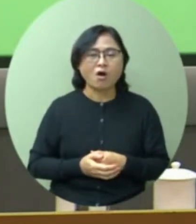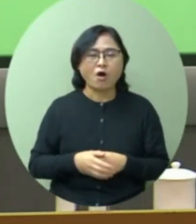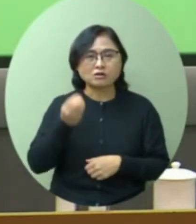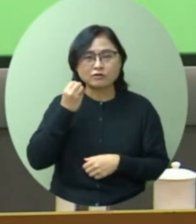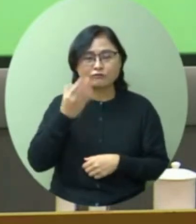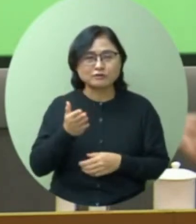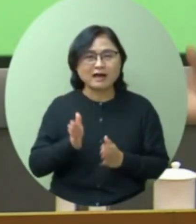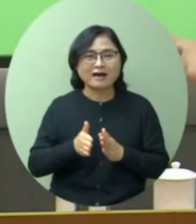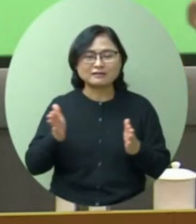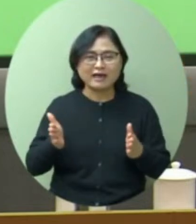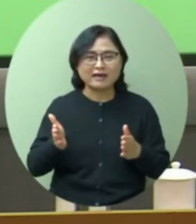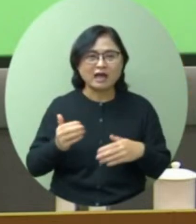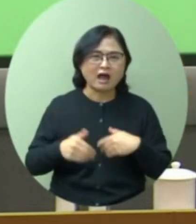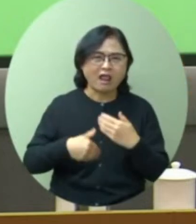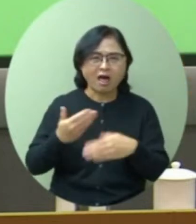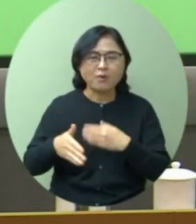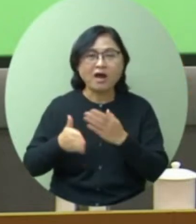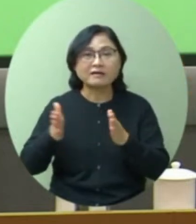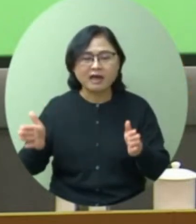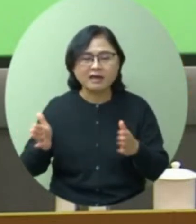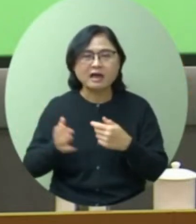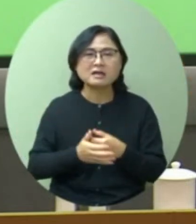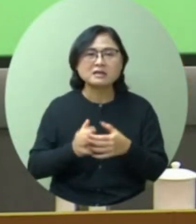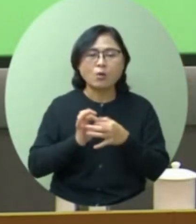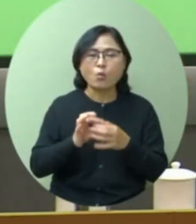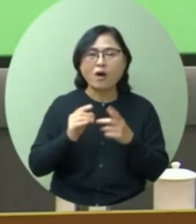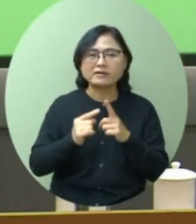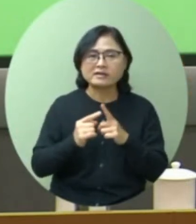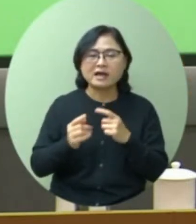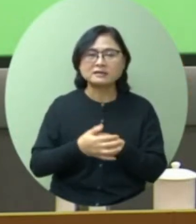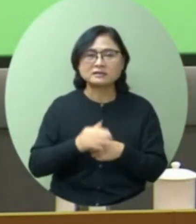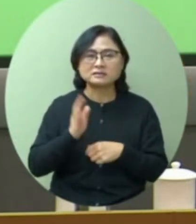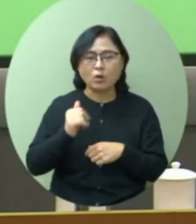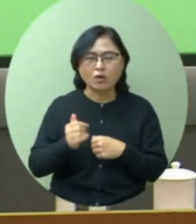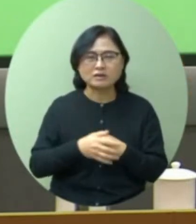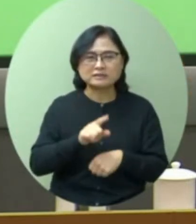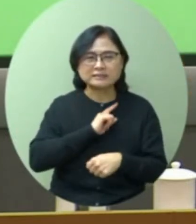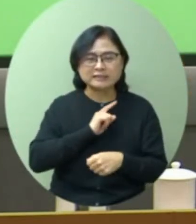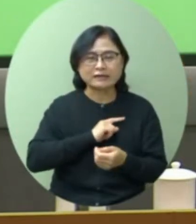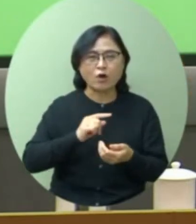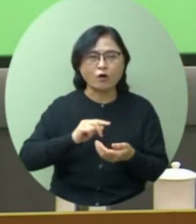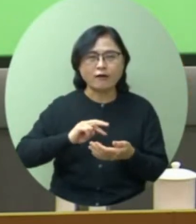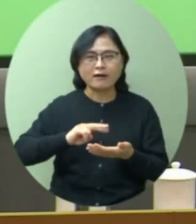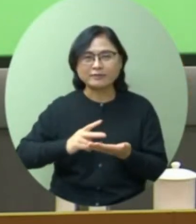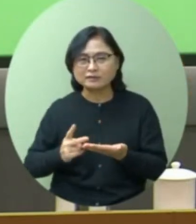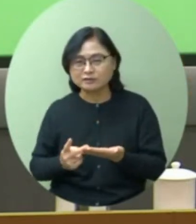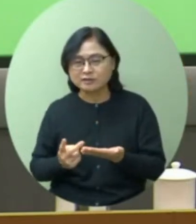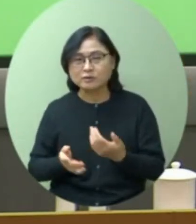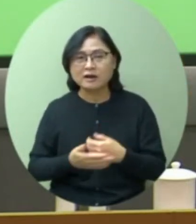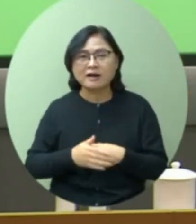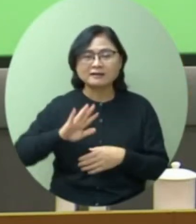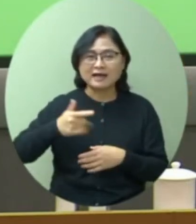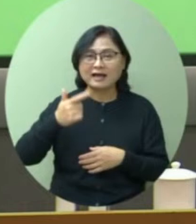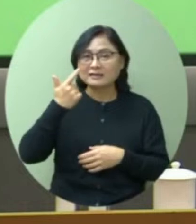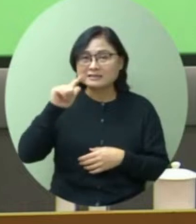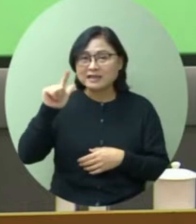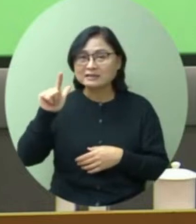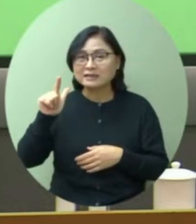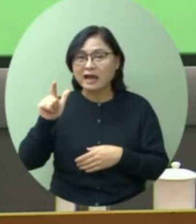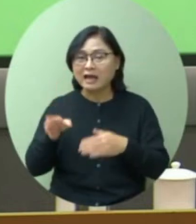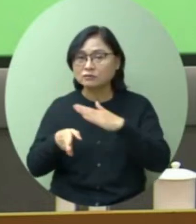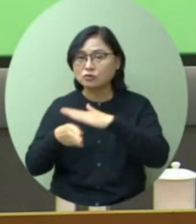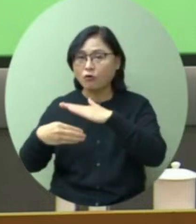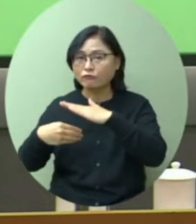is the new entries, the new supply of subdivided flats,